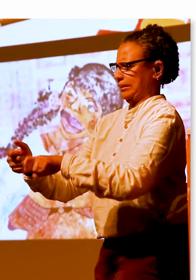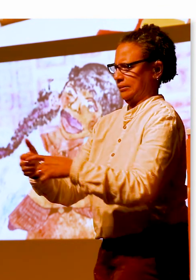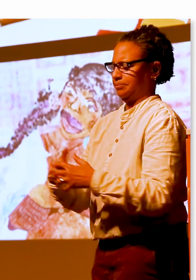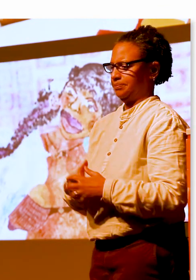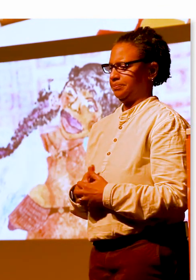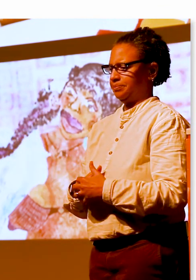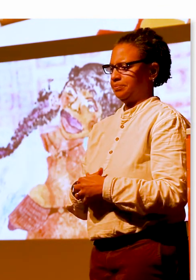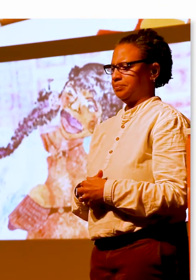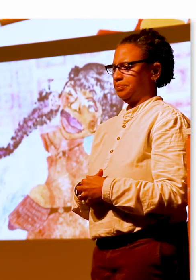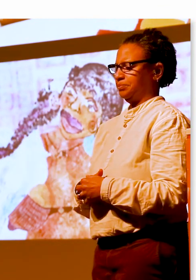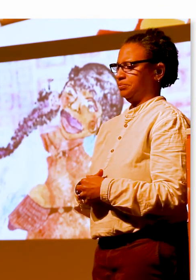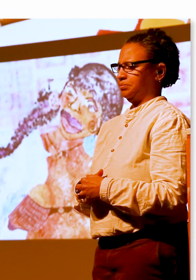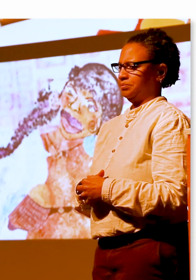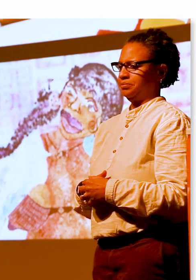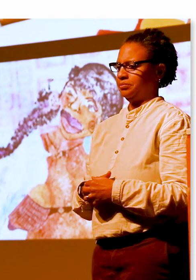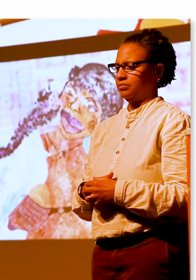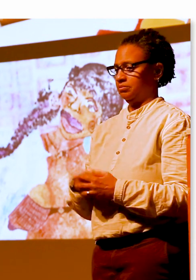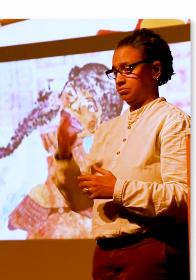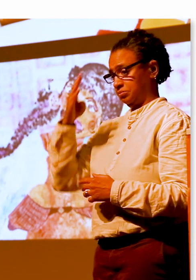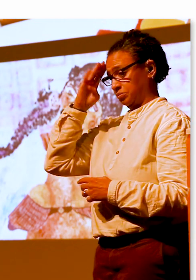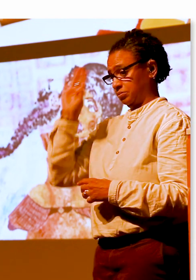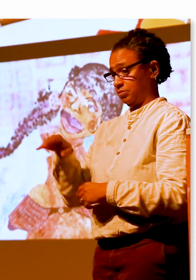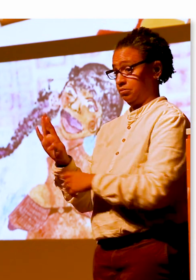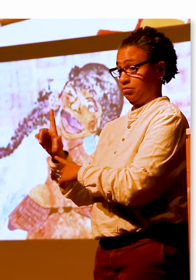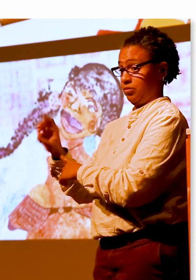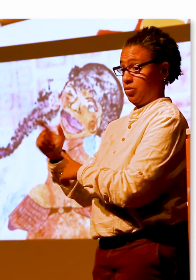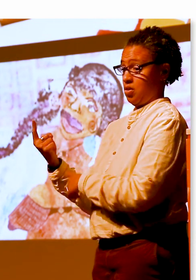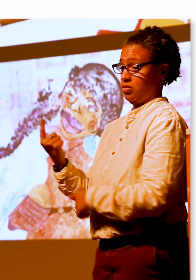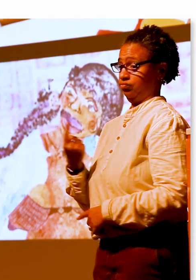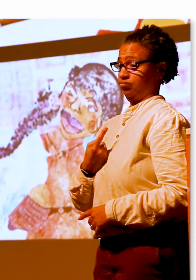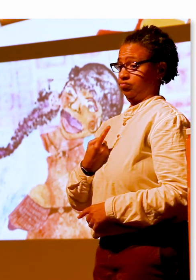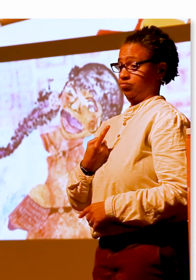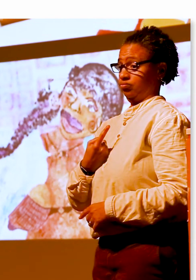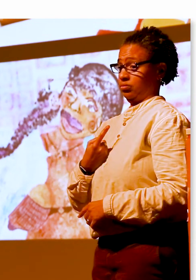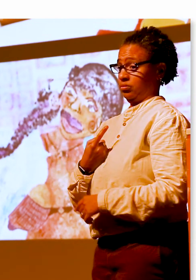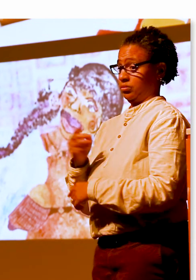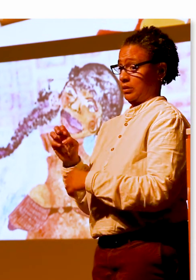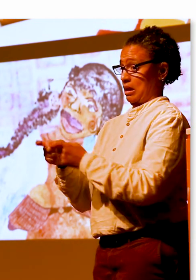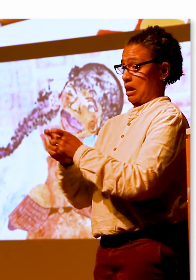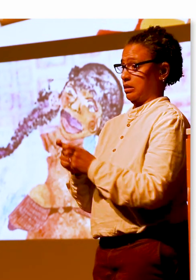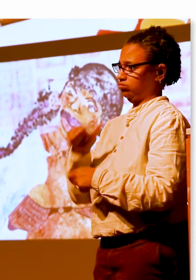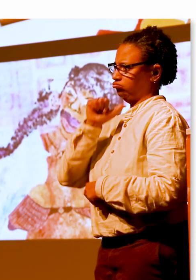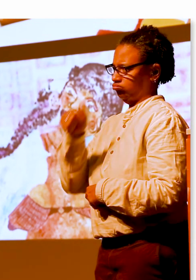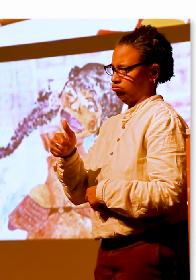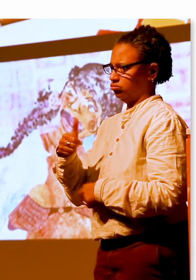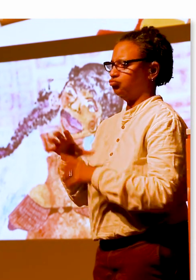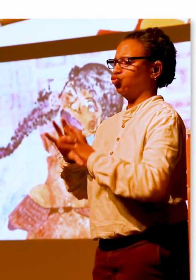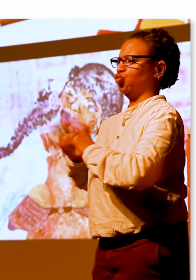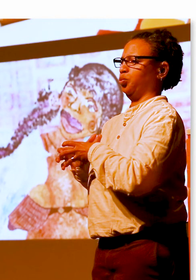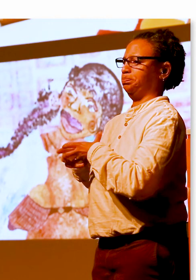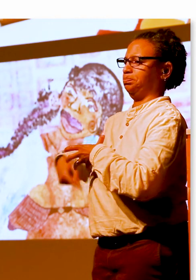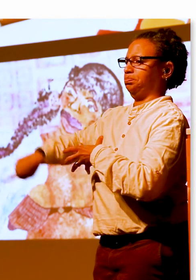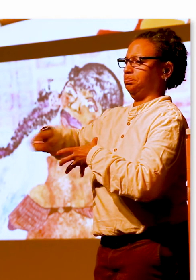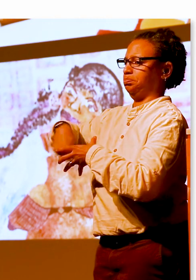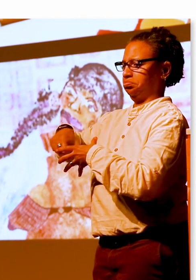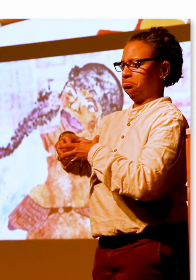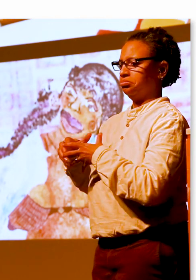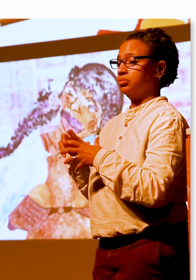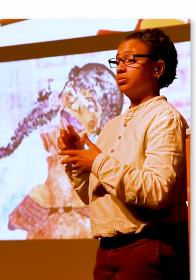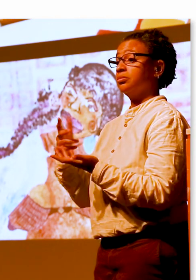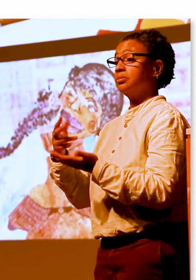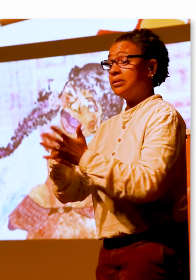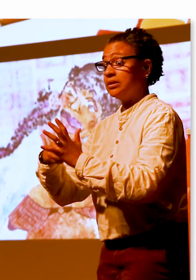been co-edited by a group of people. And I say that to say never, never, ever be afraid to call people in when you have a